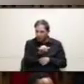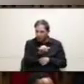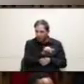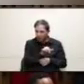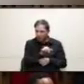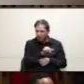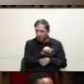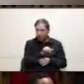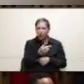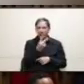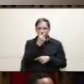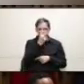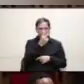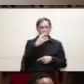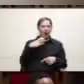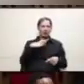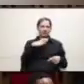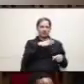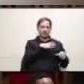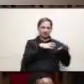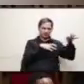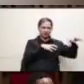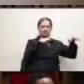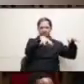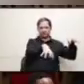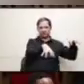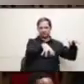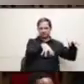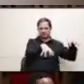There were two councils at some point in Swahili.